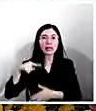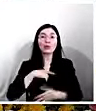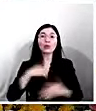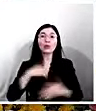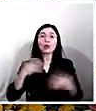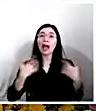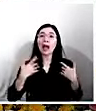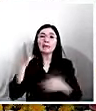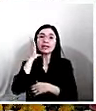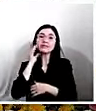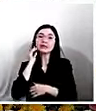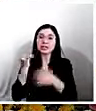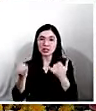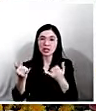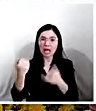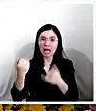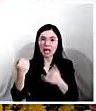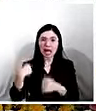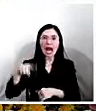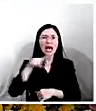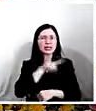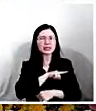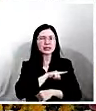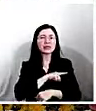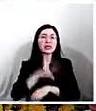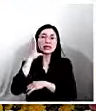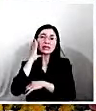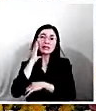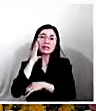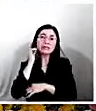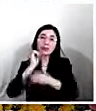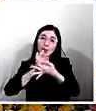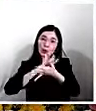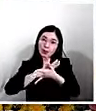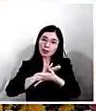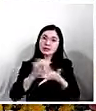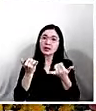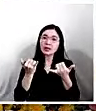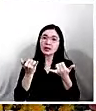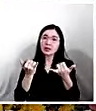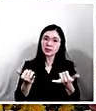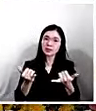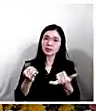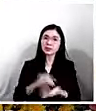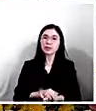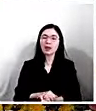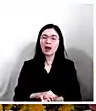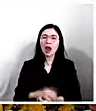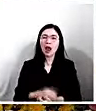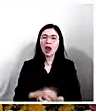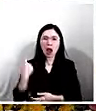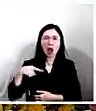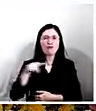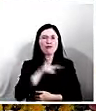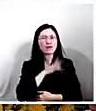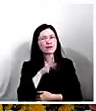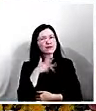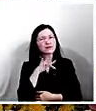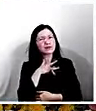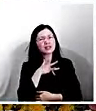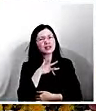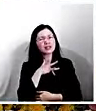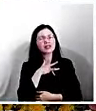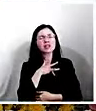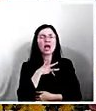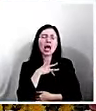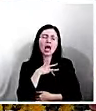we are facing this COVID-19 pandemic. We feel so helpless,